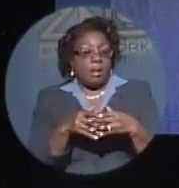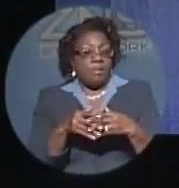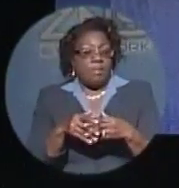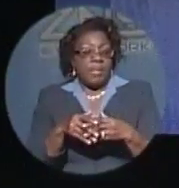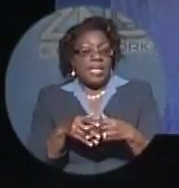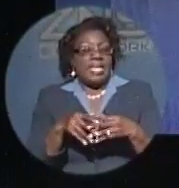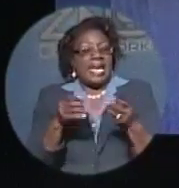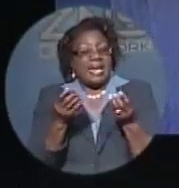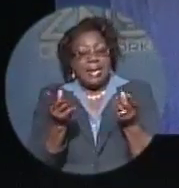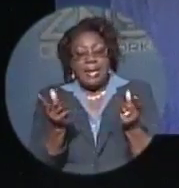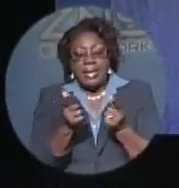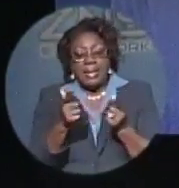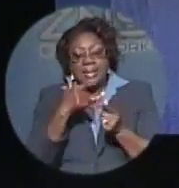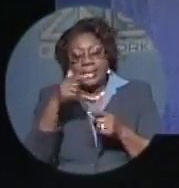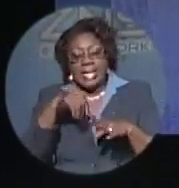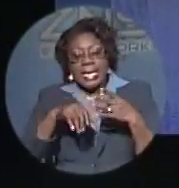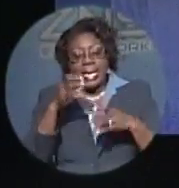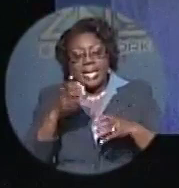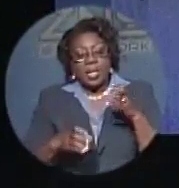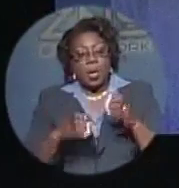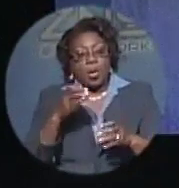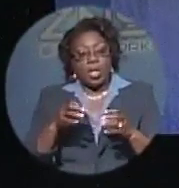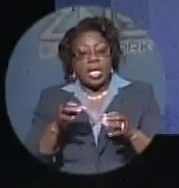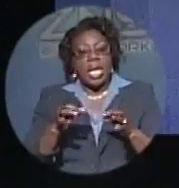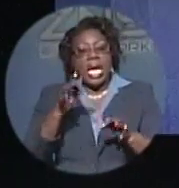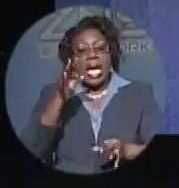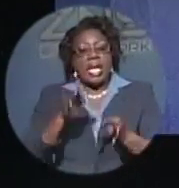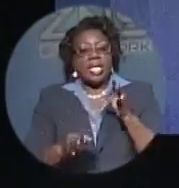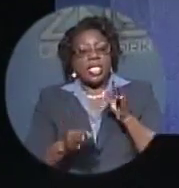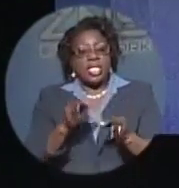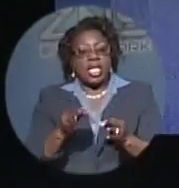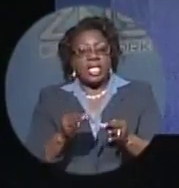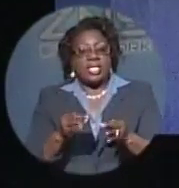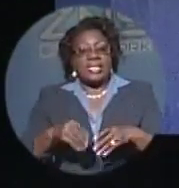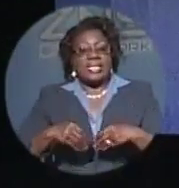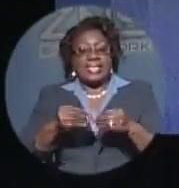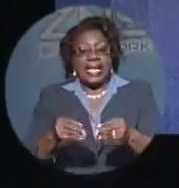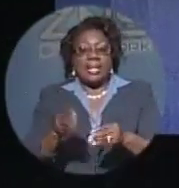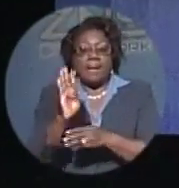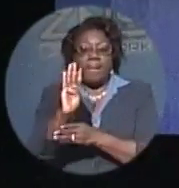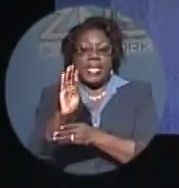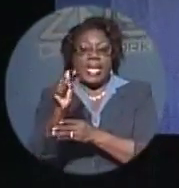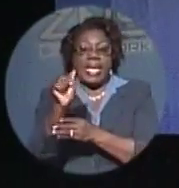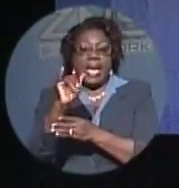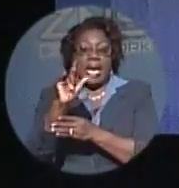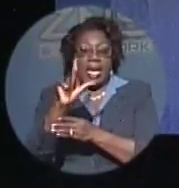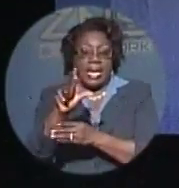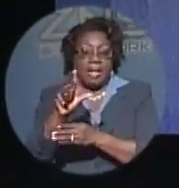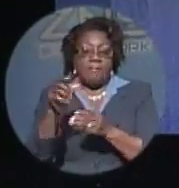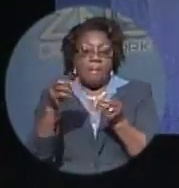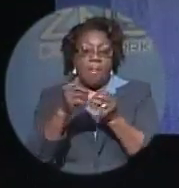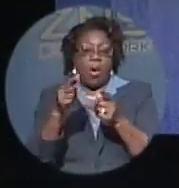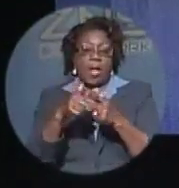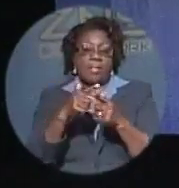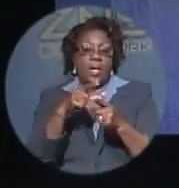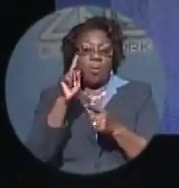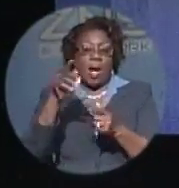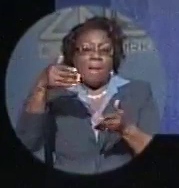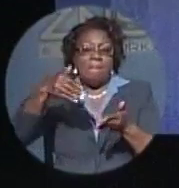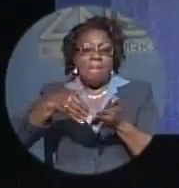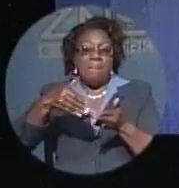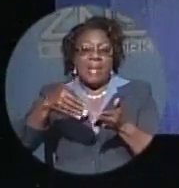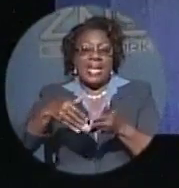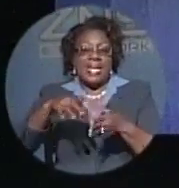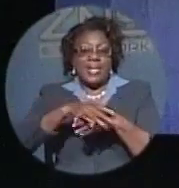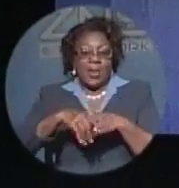say in court and the judge set bond at more than $1 million. The report continued that even if DeVoe was able to post bail, he won't